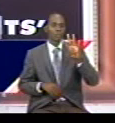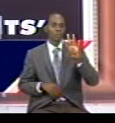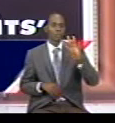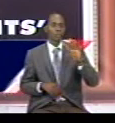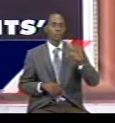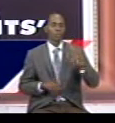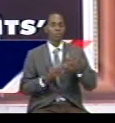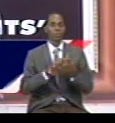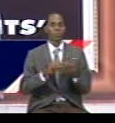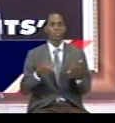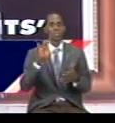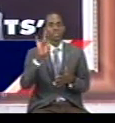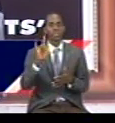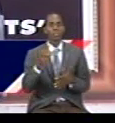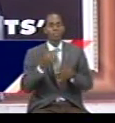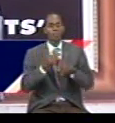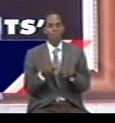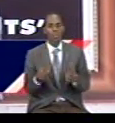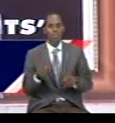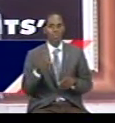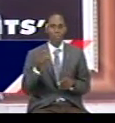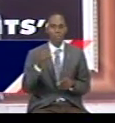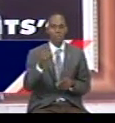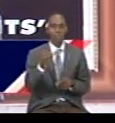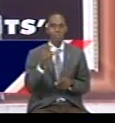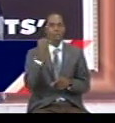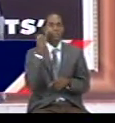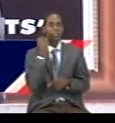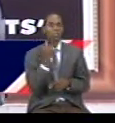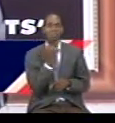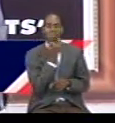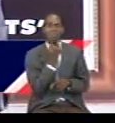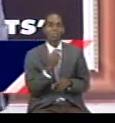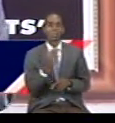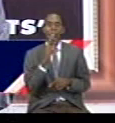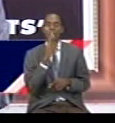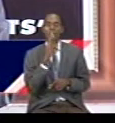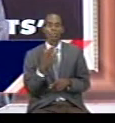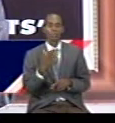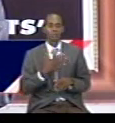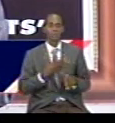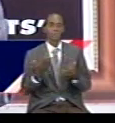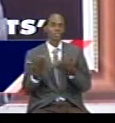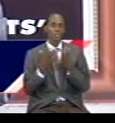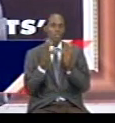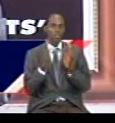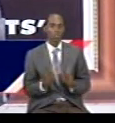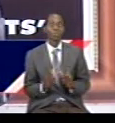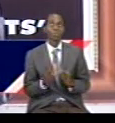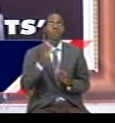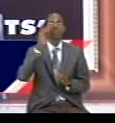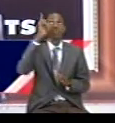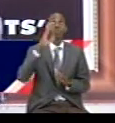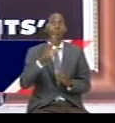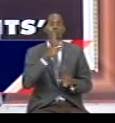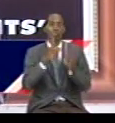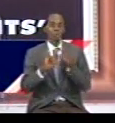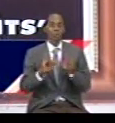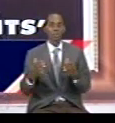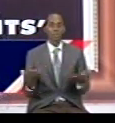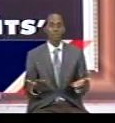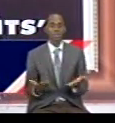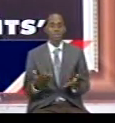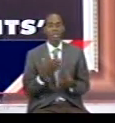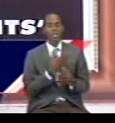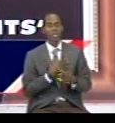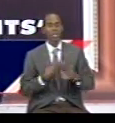8, it says, but thou, Israel, art my servant. This is Almighty God himself talking. And Jacob,